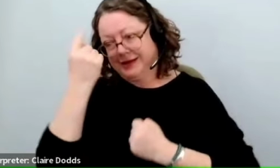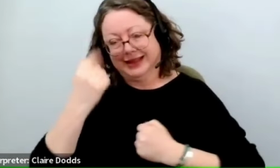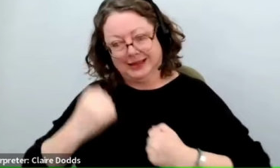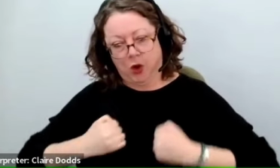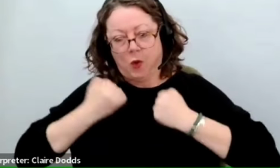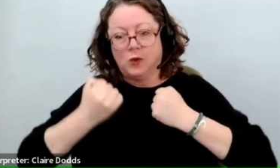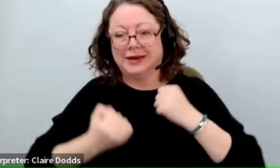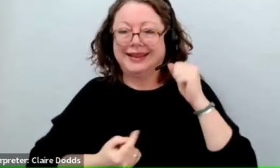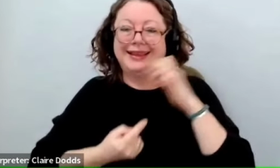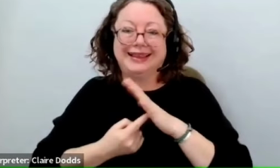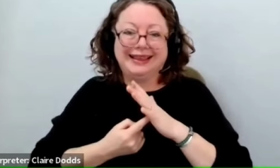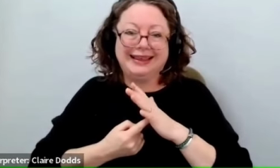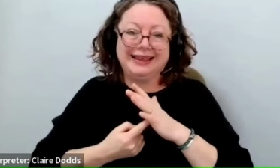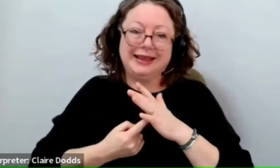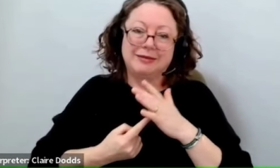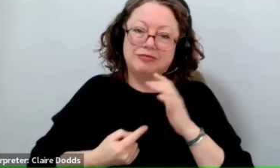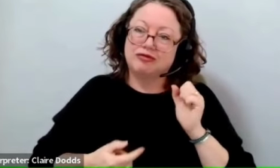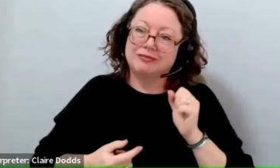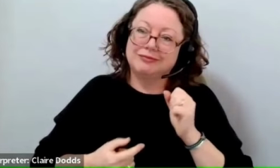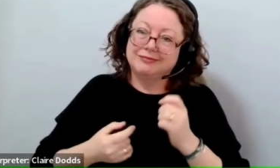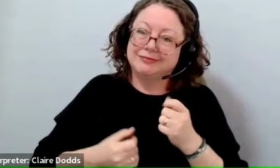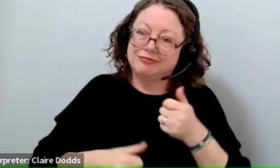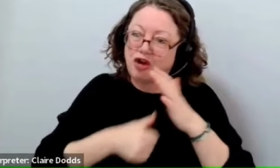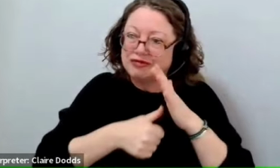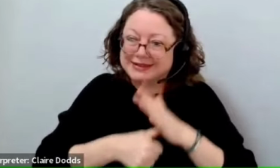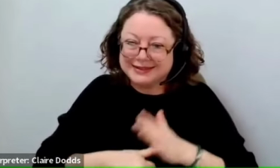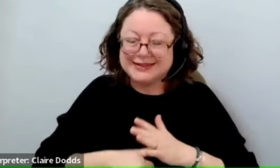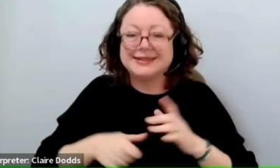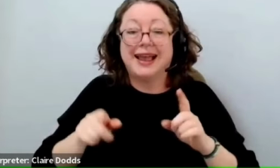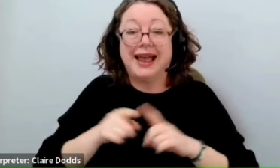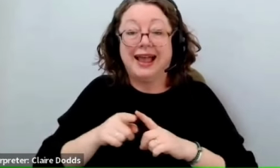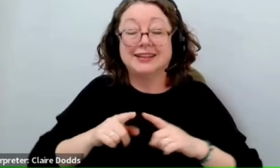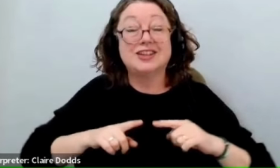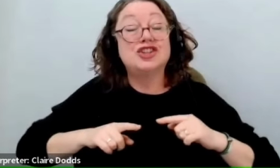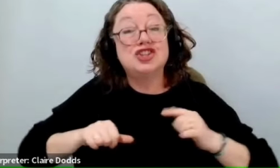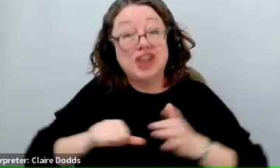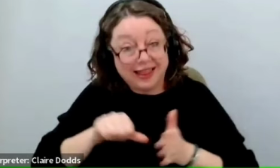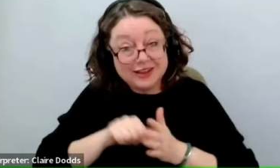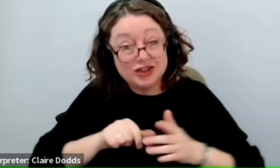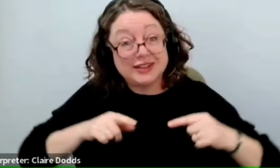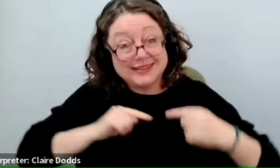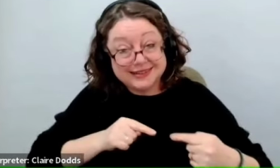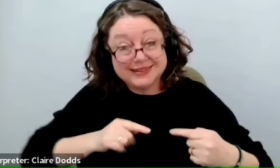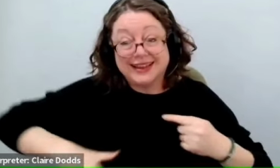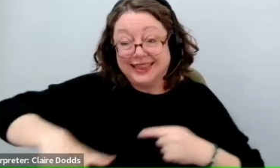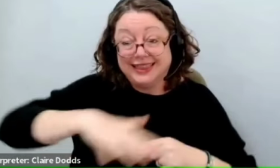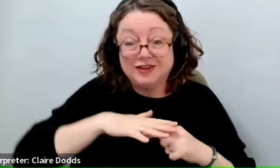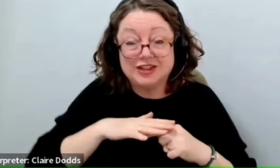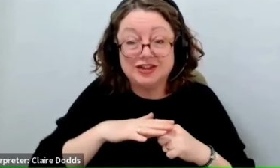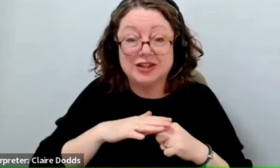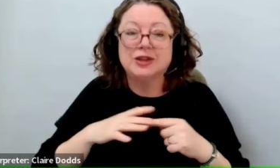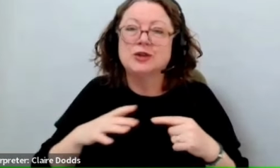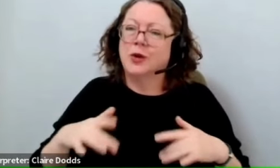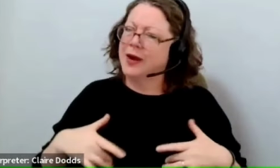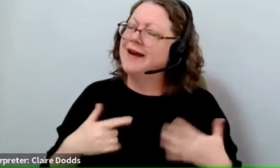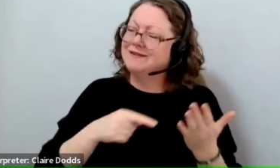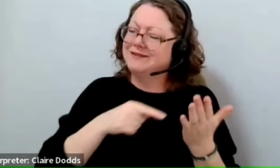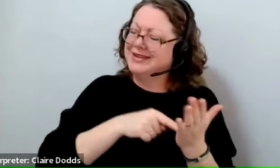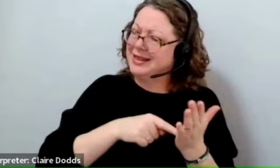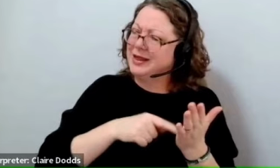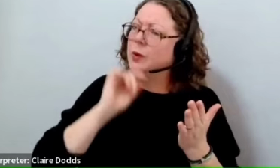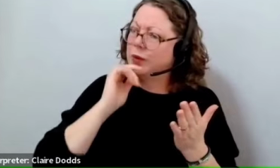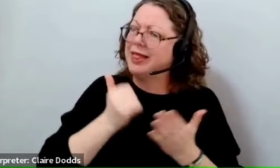shared understanding of our key priorities and also our challenges as a region. So across the year, I very much see this